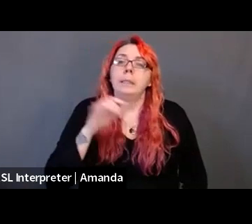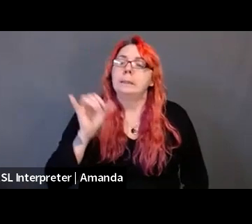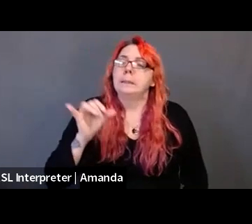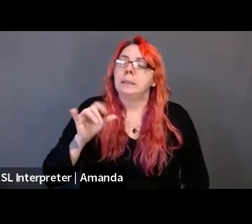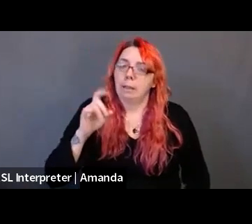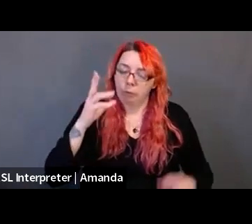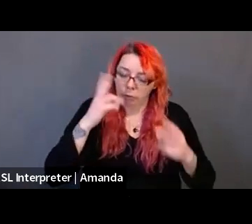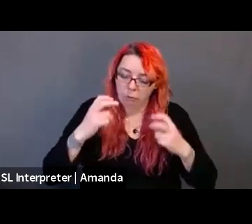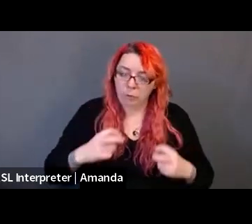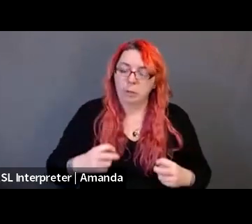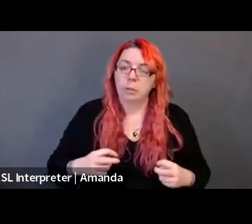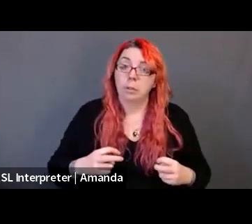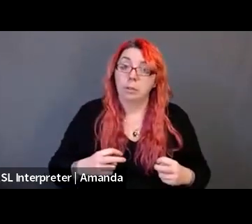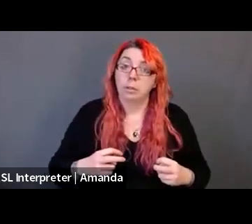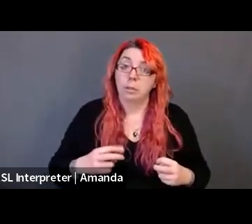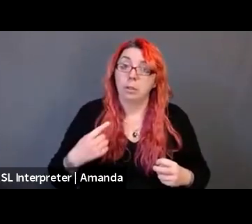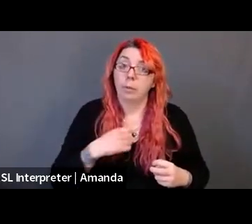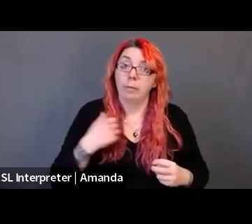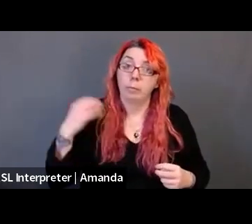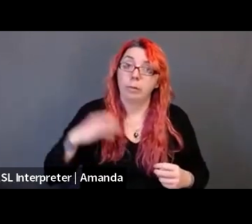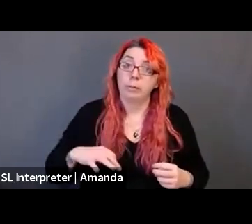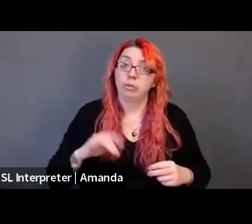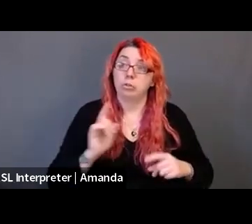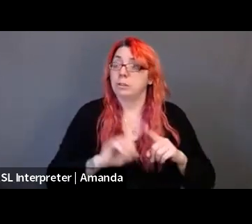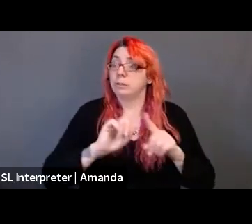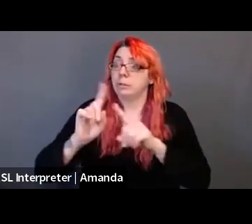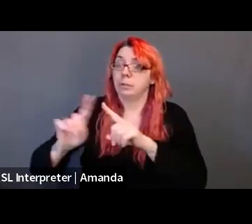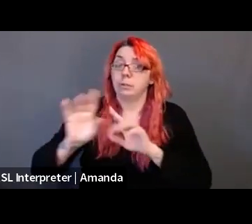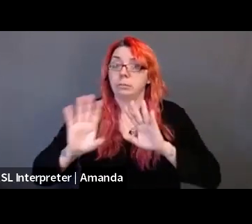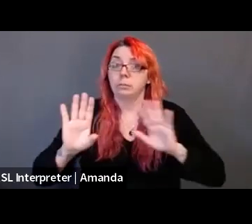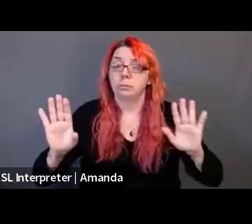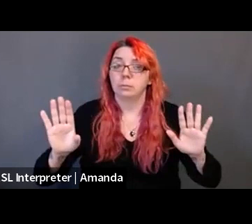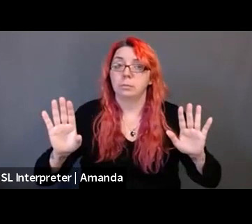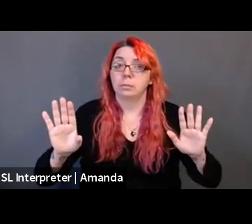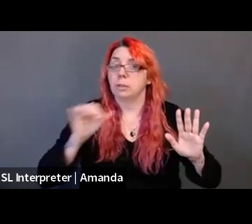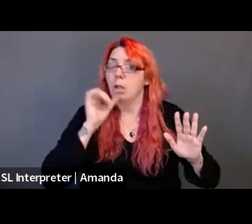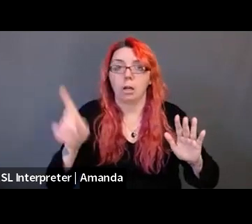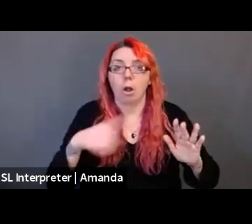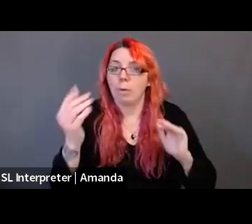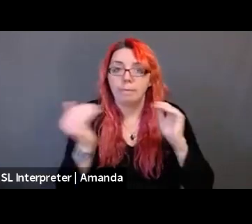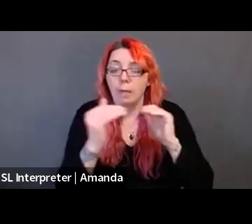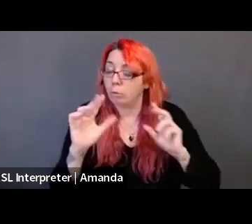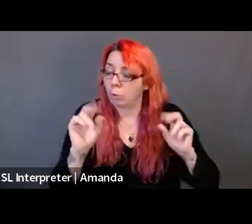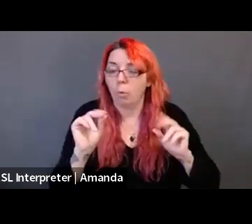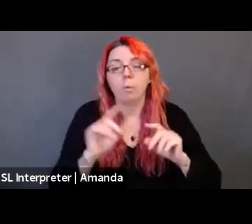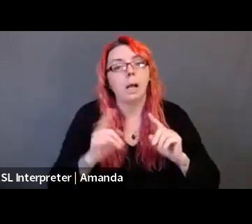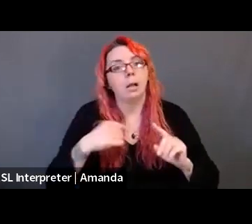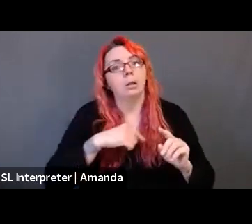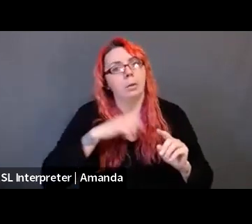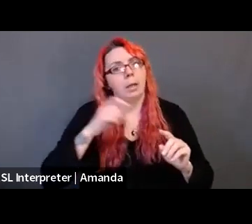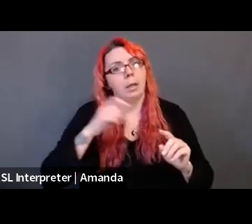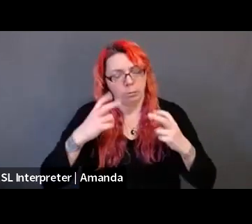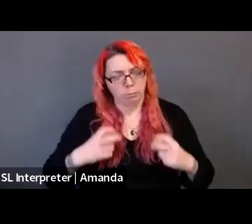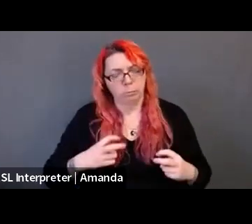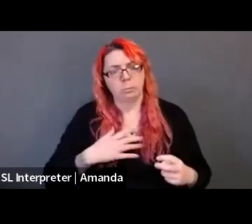weight of history that we benefit from, right? As unfair as it is. And at times when we want to be, down and in